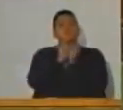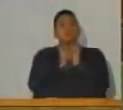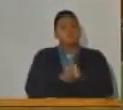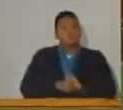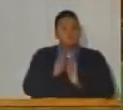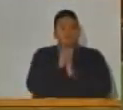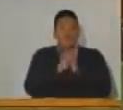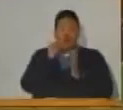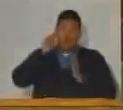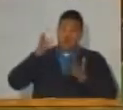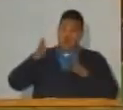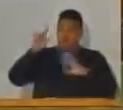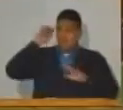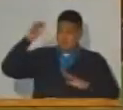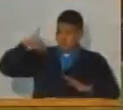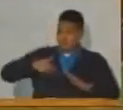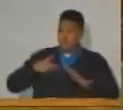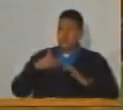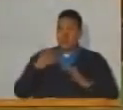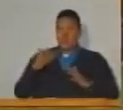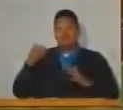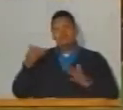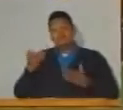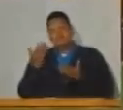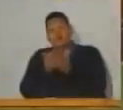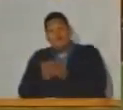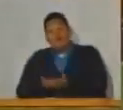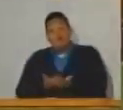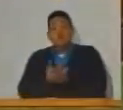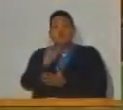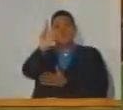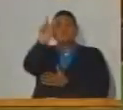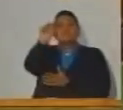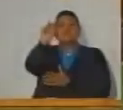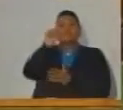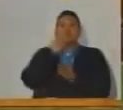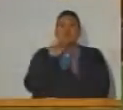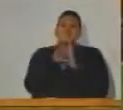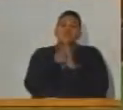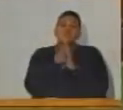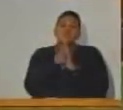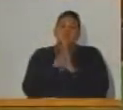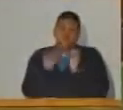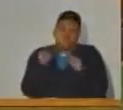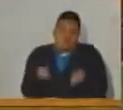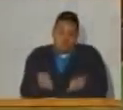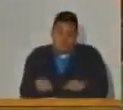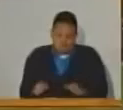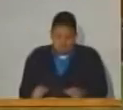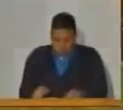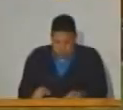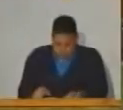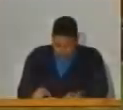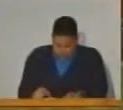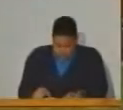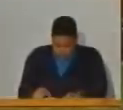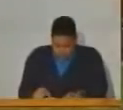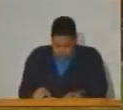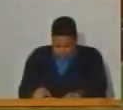for the introduction of evidence by TV link and video recorded evidence.